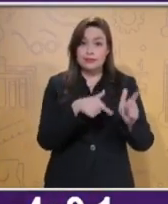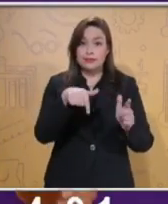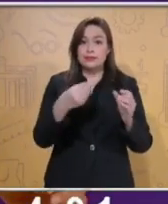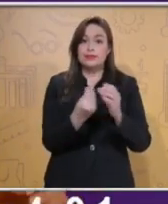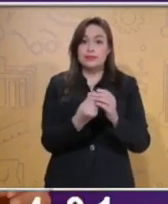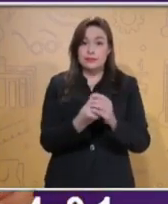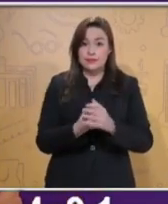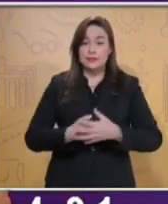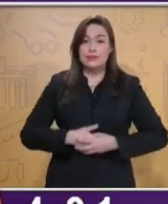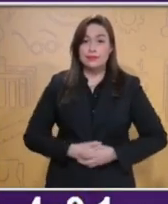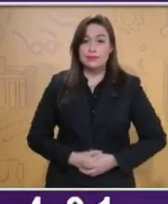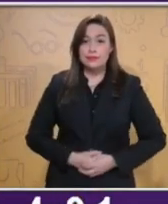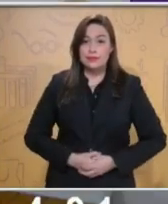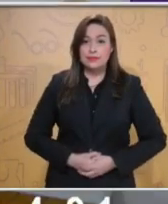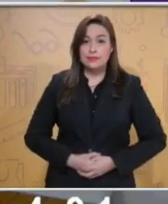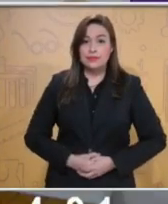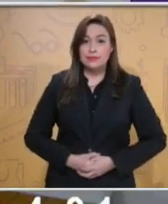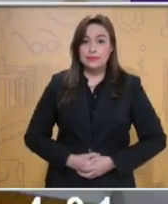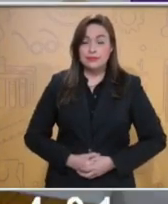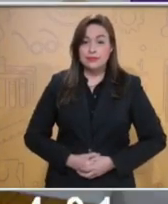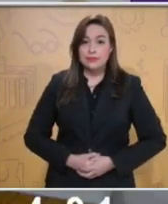class.